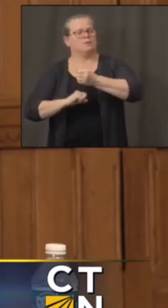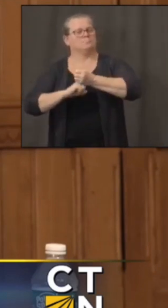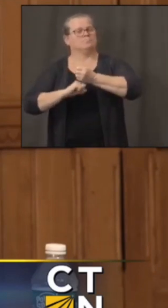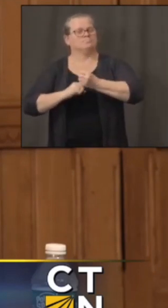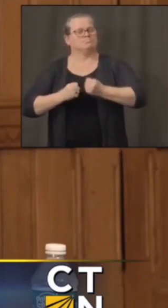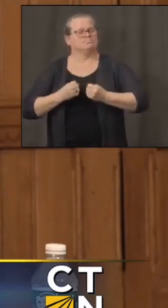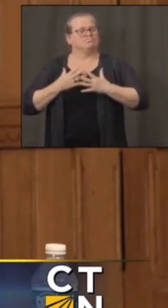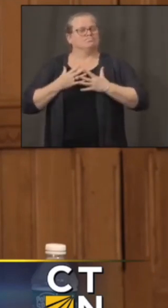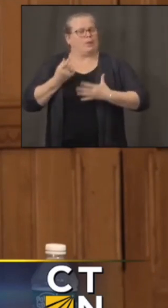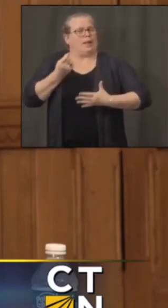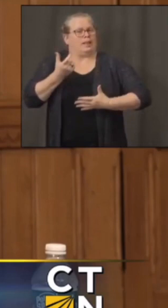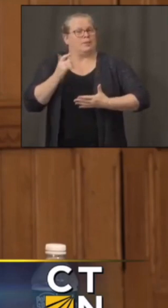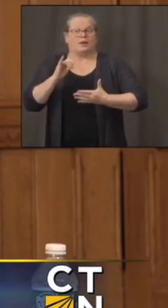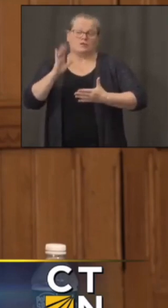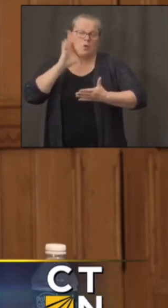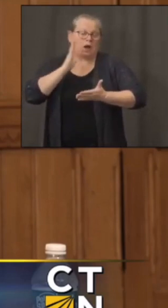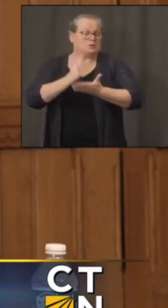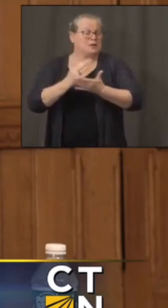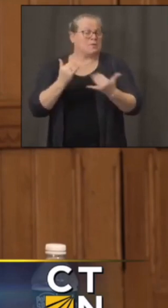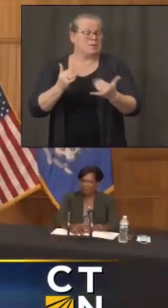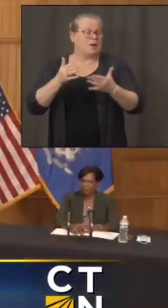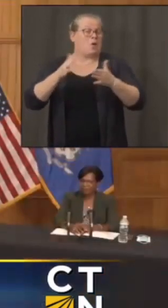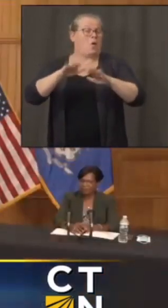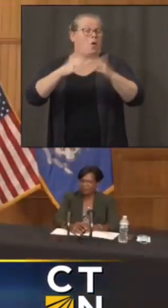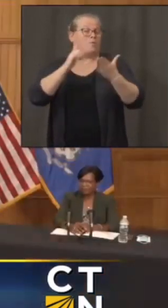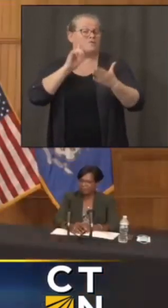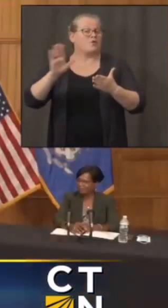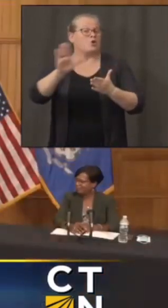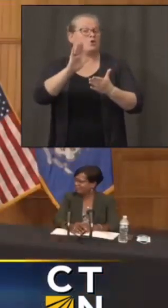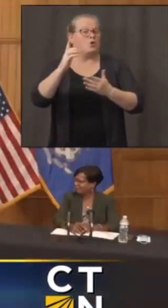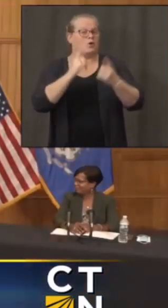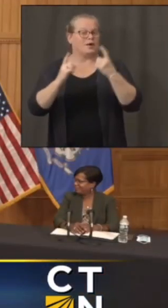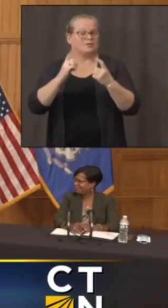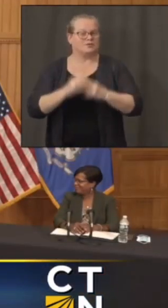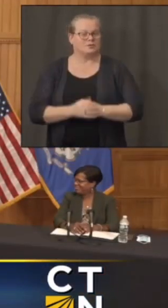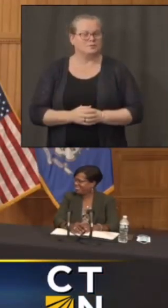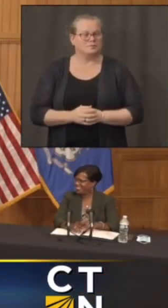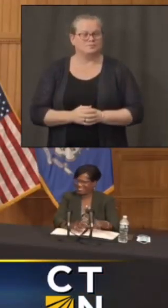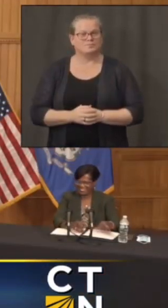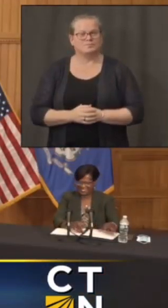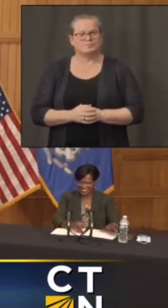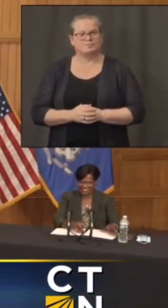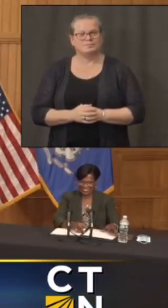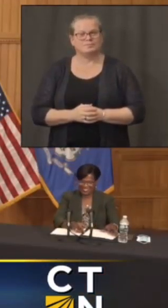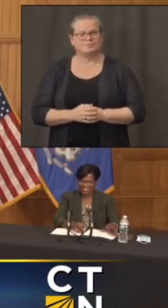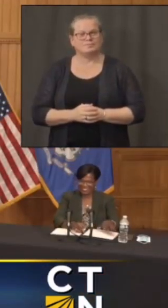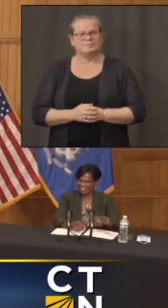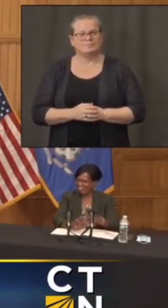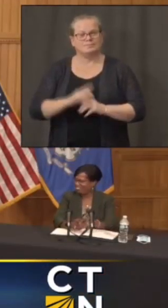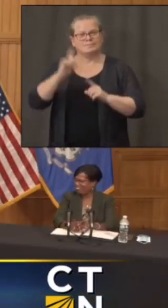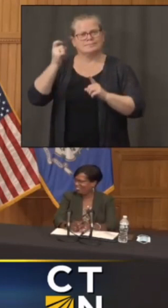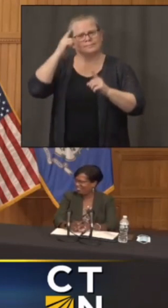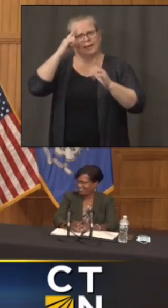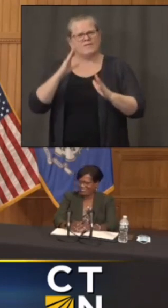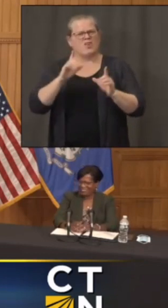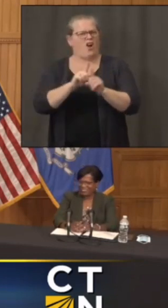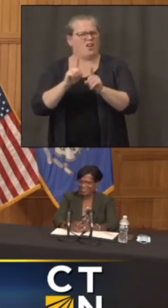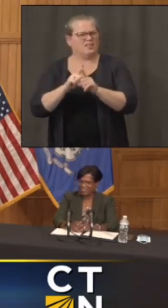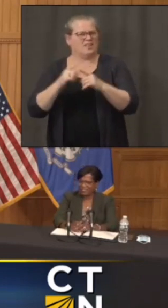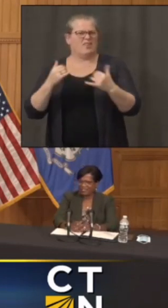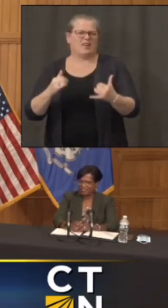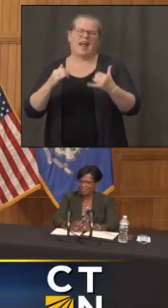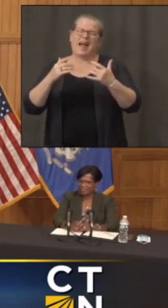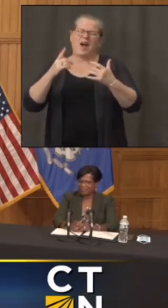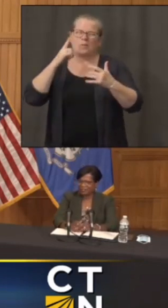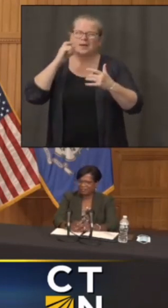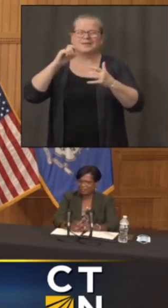questions when we get to that point as well, Governor. Yeah, especially on a stormy night like tonight. Give somebody you think might need a call.